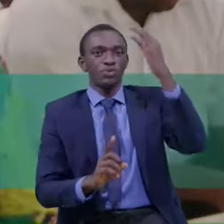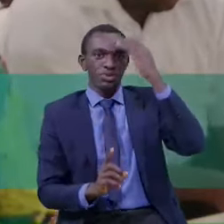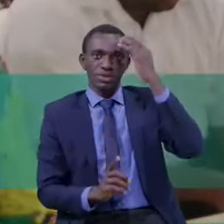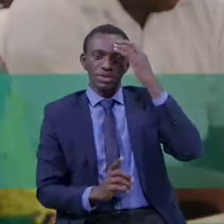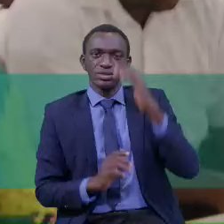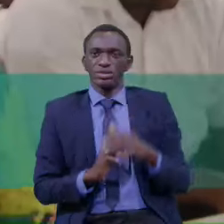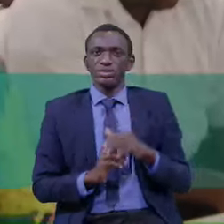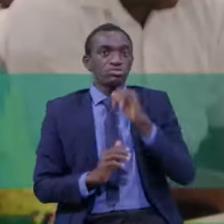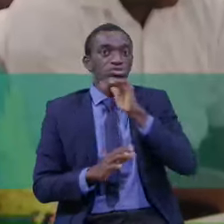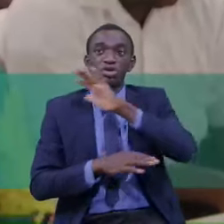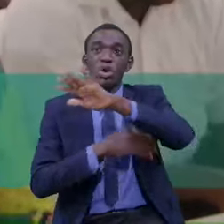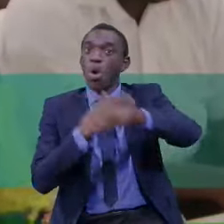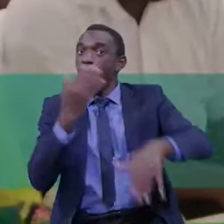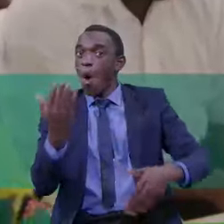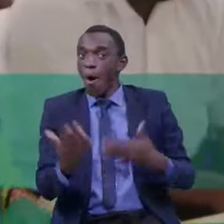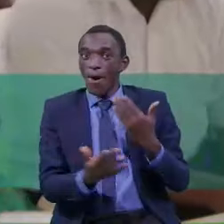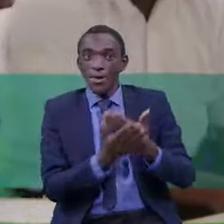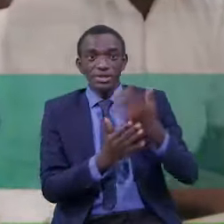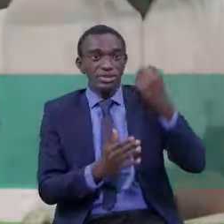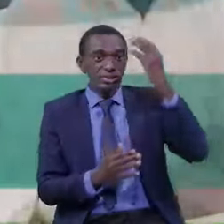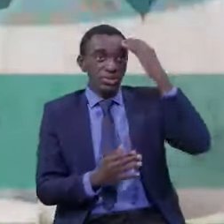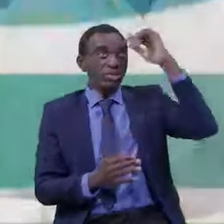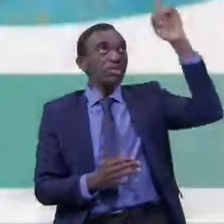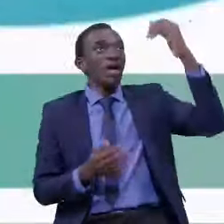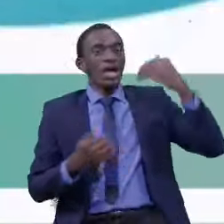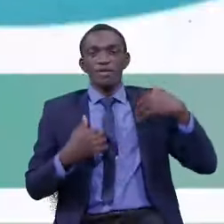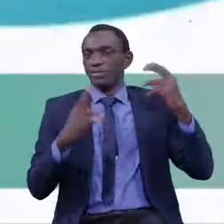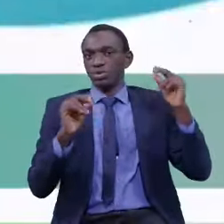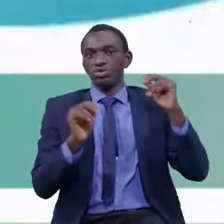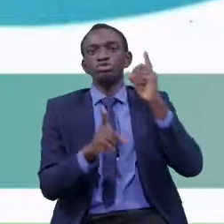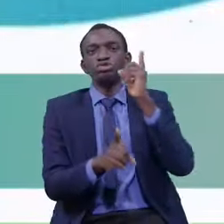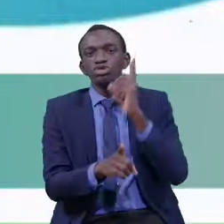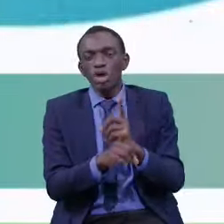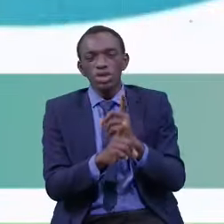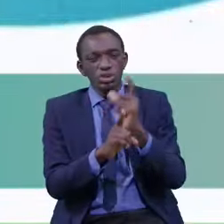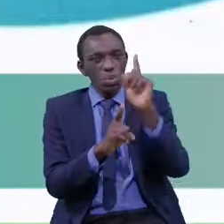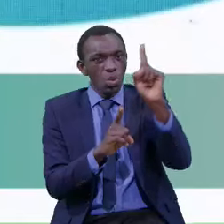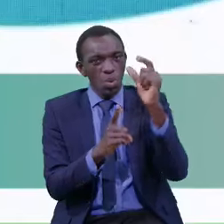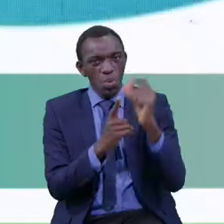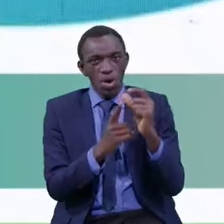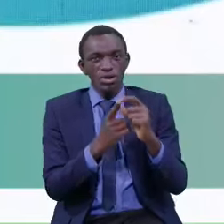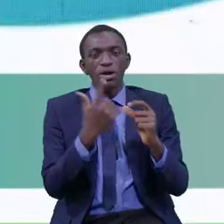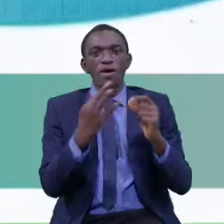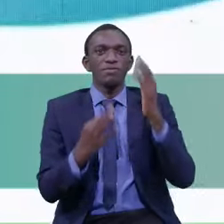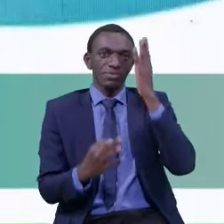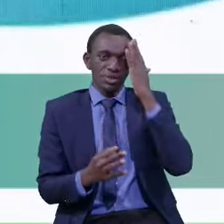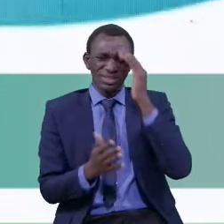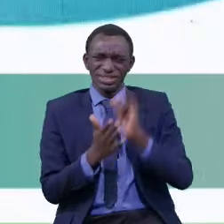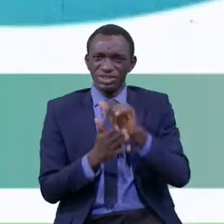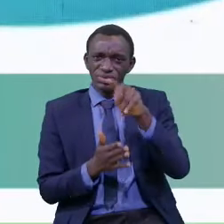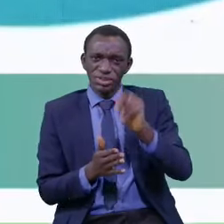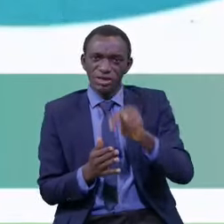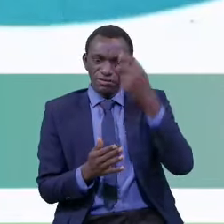a word of knowledge that you need for this hour and for this time. He gives you